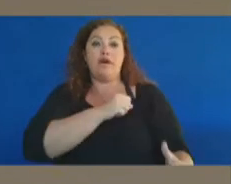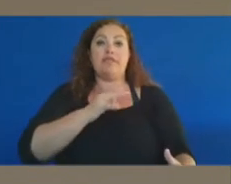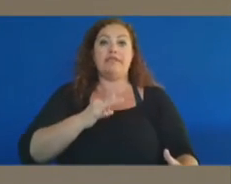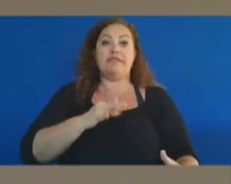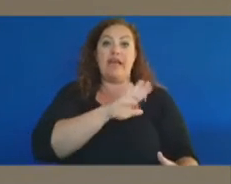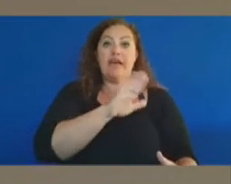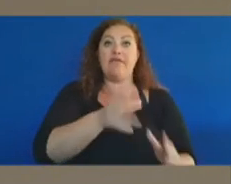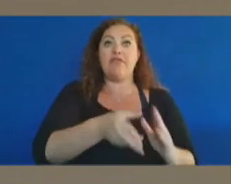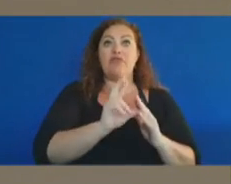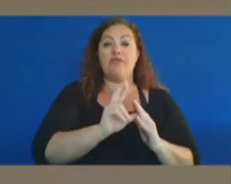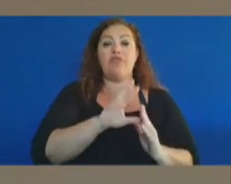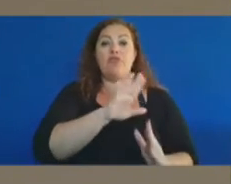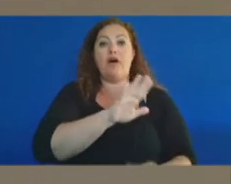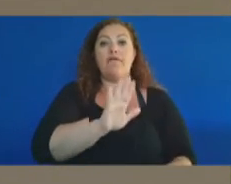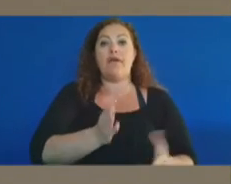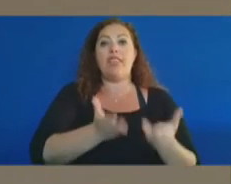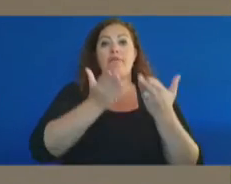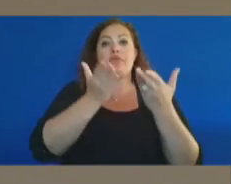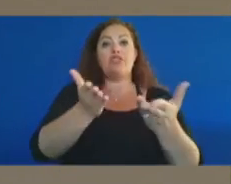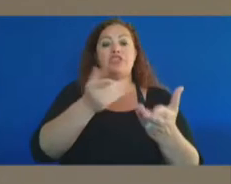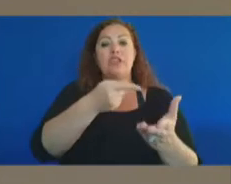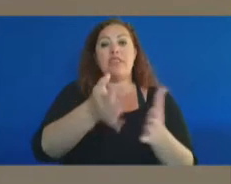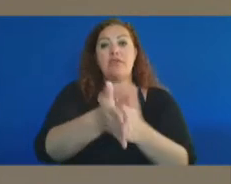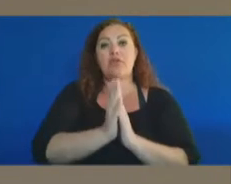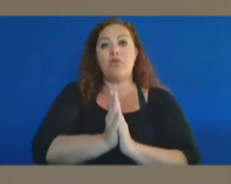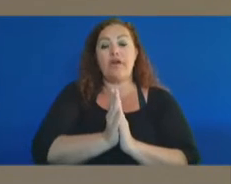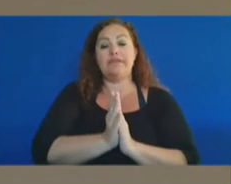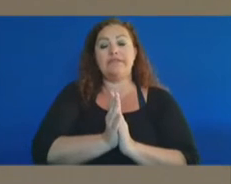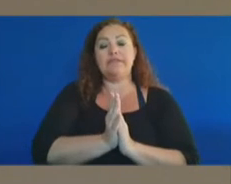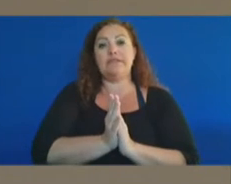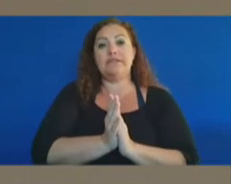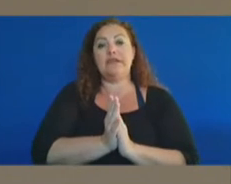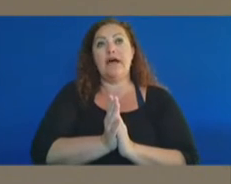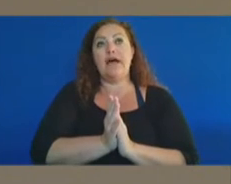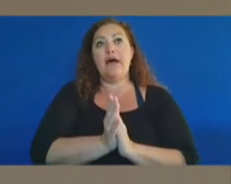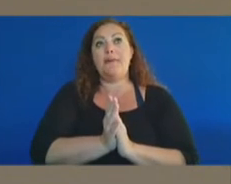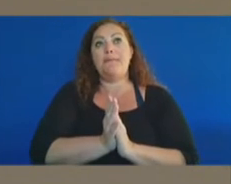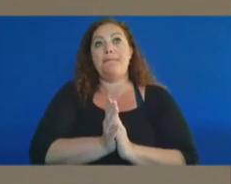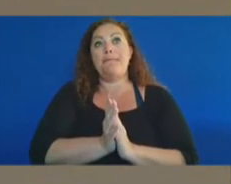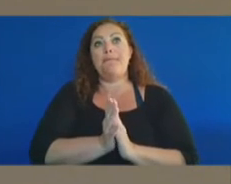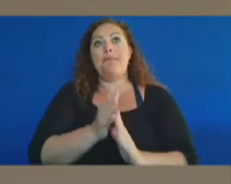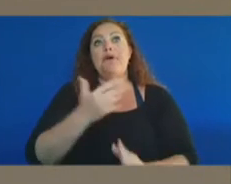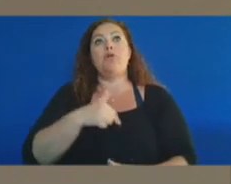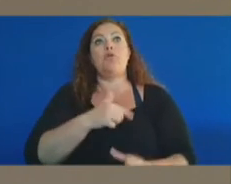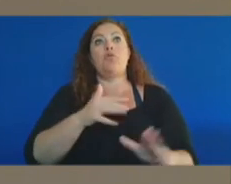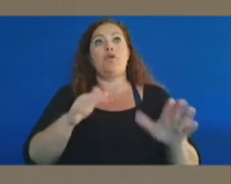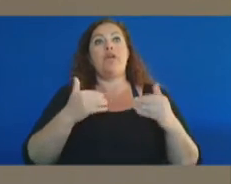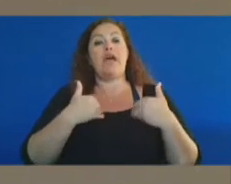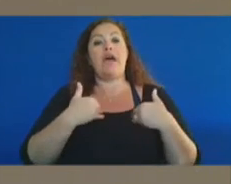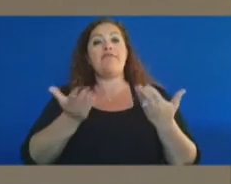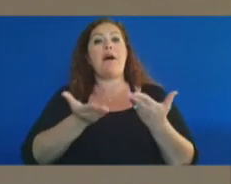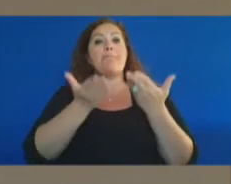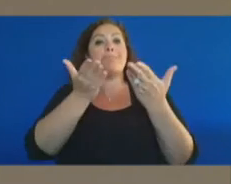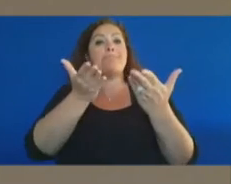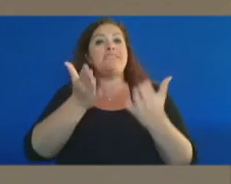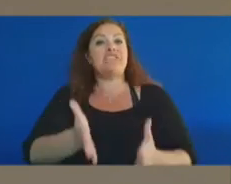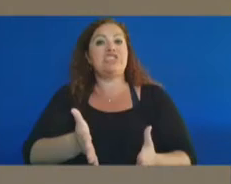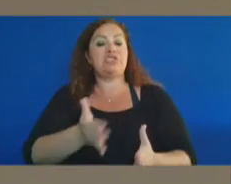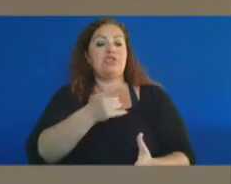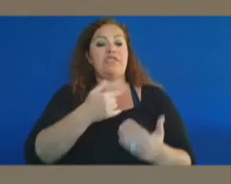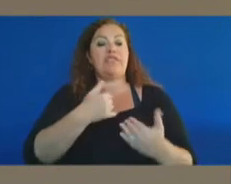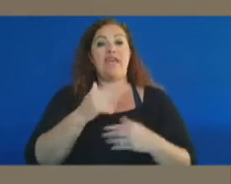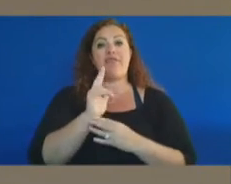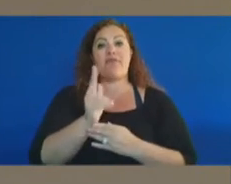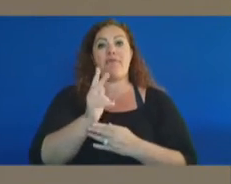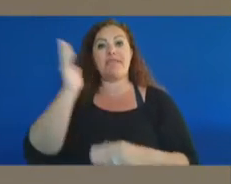of the petition or the request is um we have a petitioner who gets 3 minutes to present